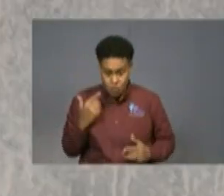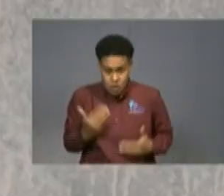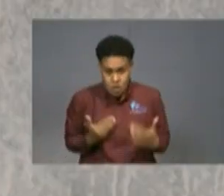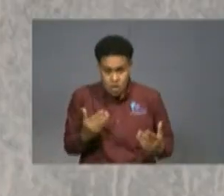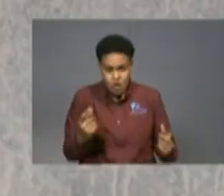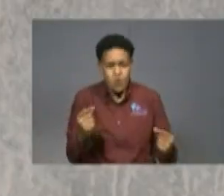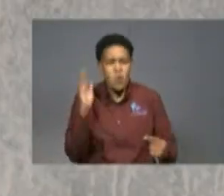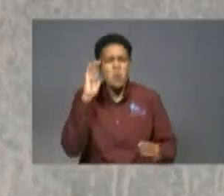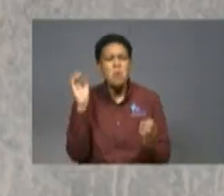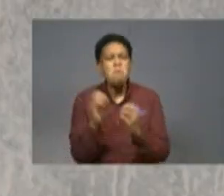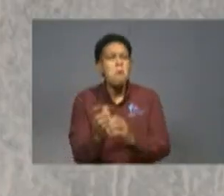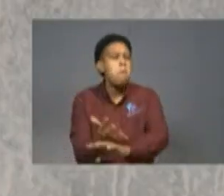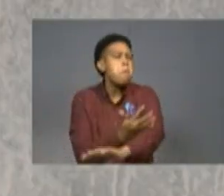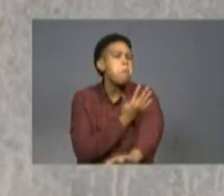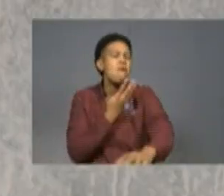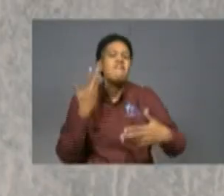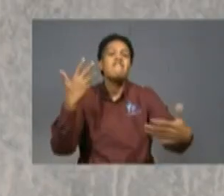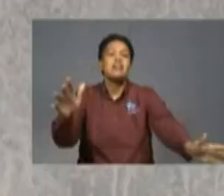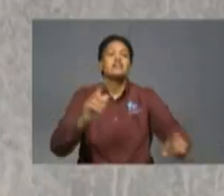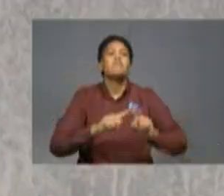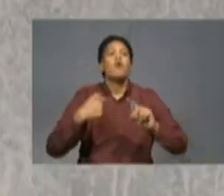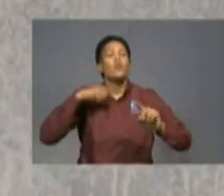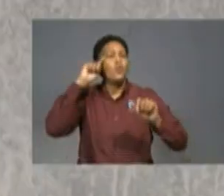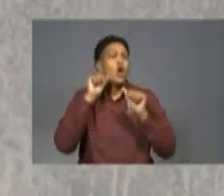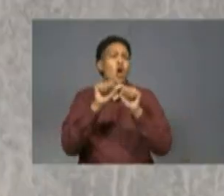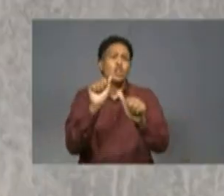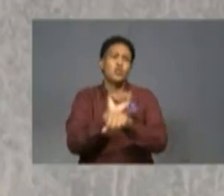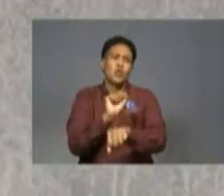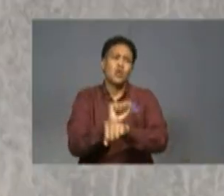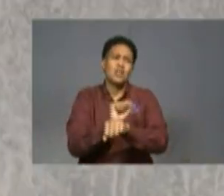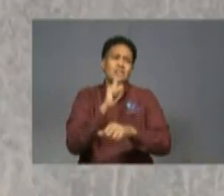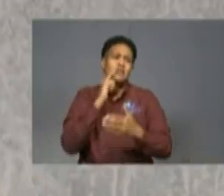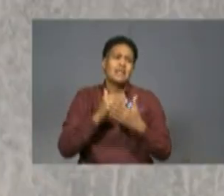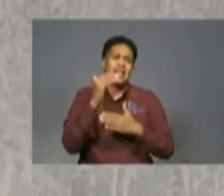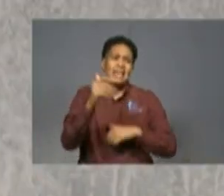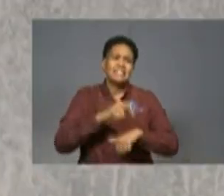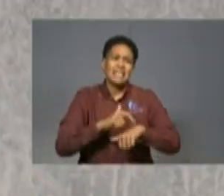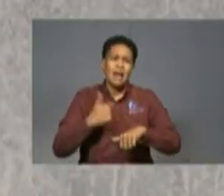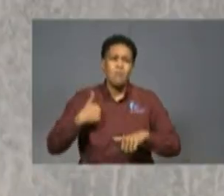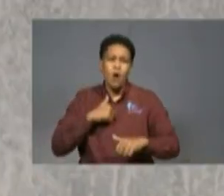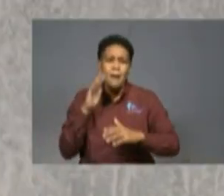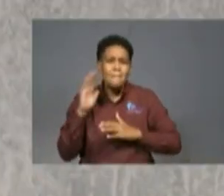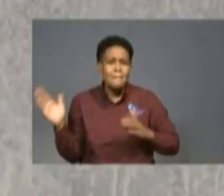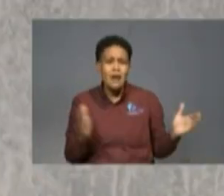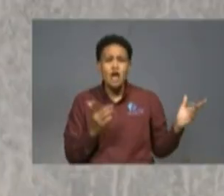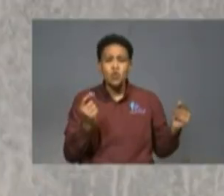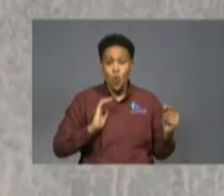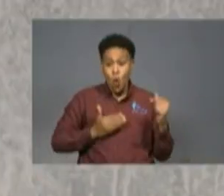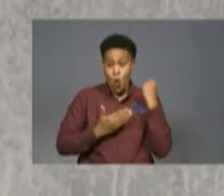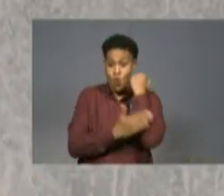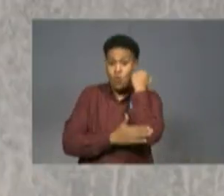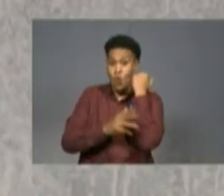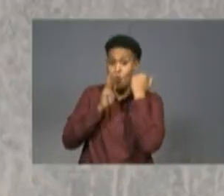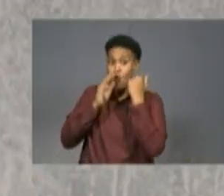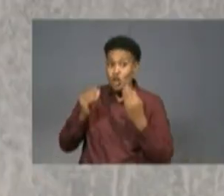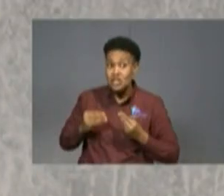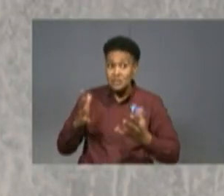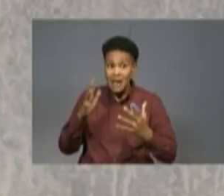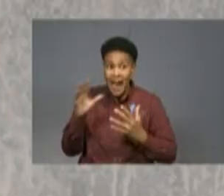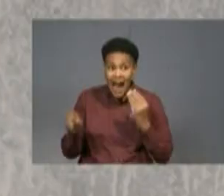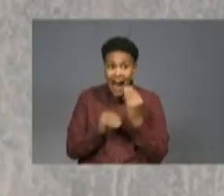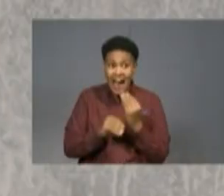been further on. But we're going to continue the work. So in the next term, we plan to, through our rural water supply, touch an